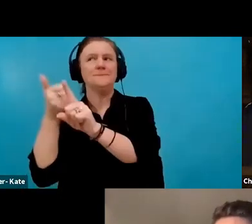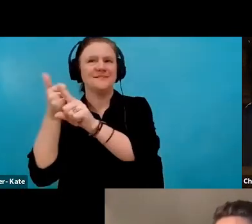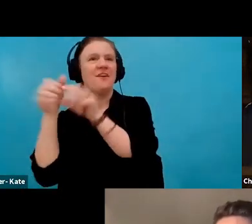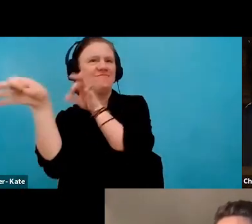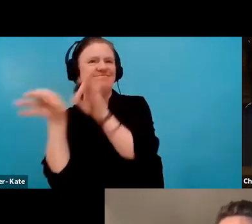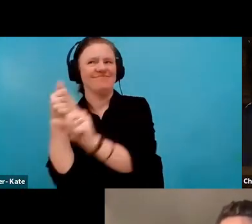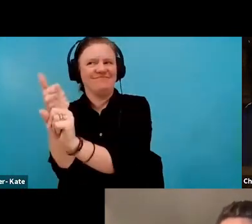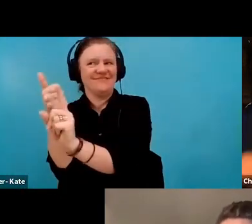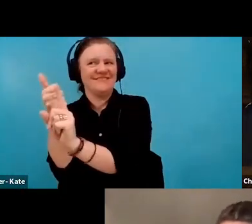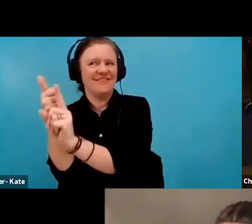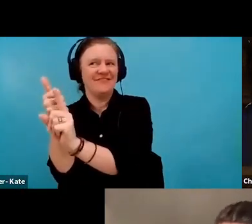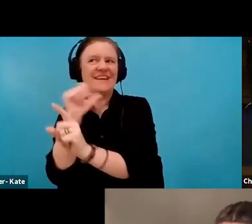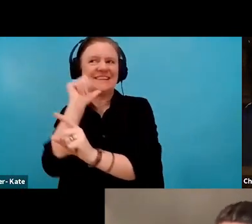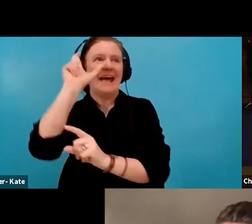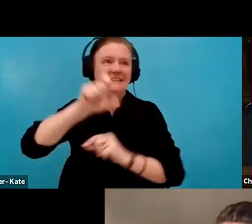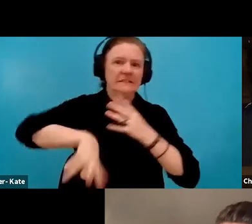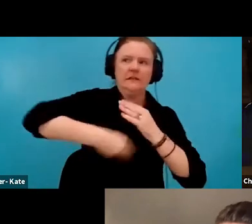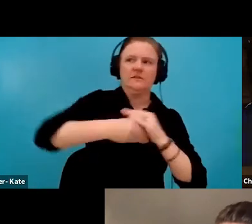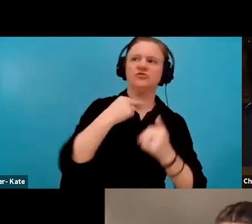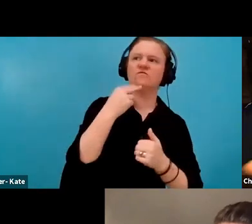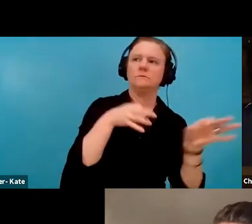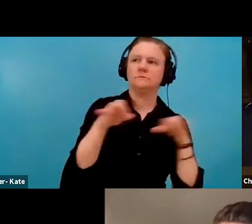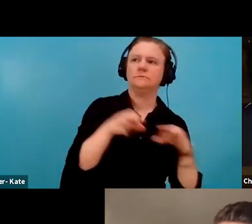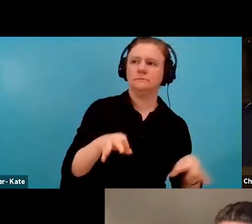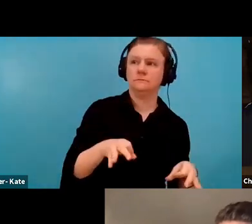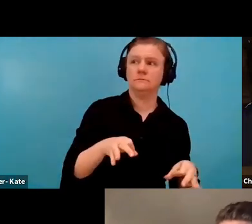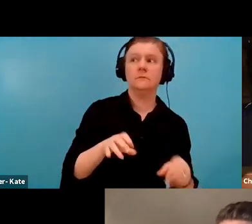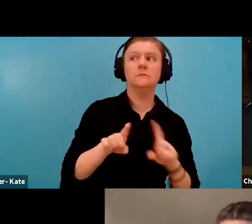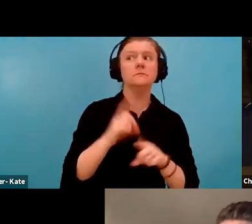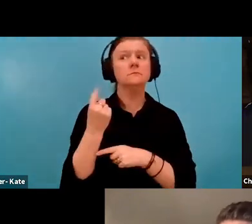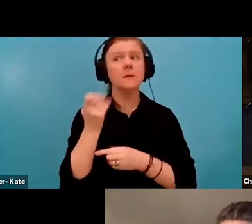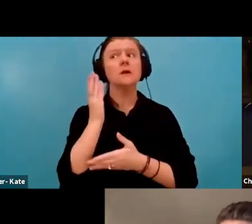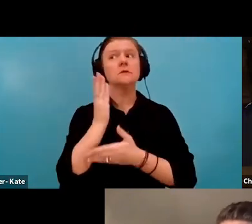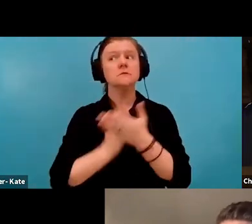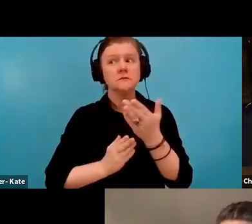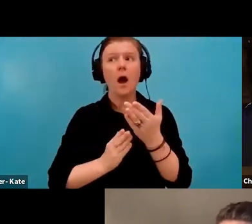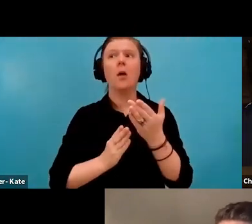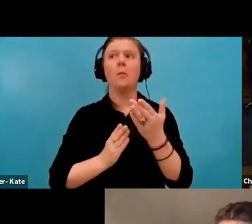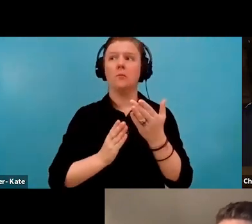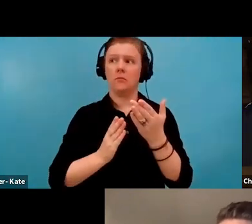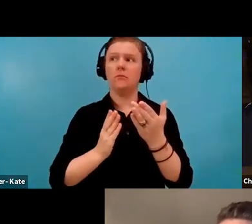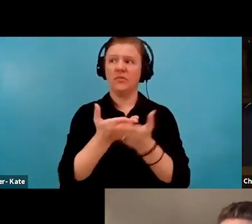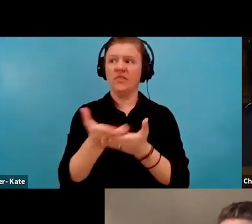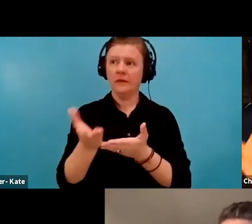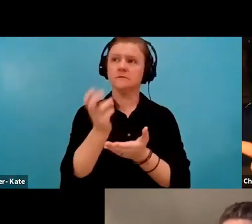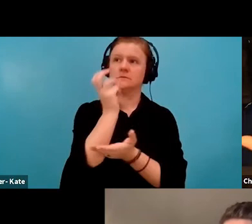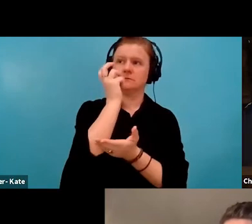need for a narrator to say, this is what's happening, right? But there are things that we would really benefit from knowing. For instance, in the opening shot,